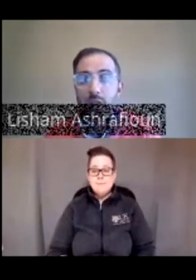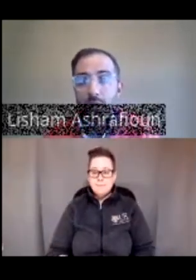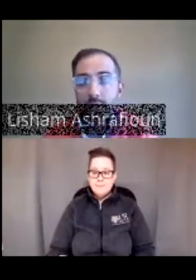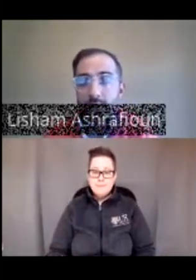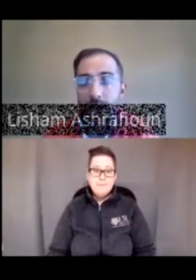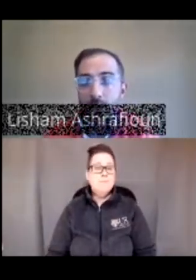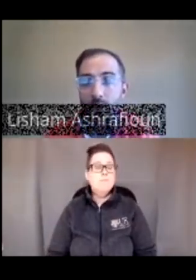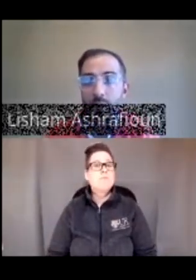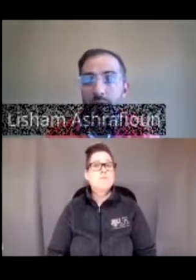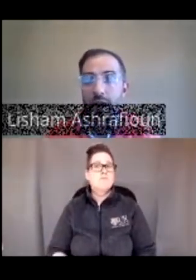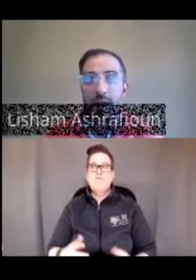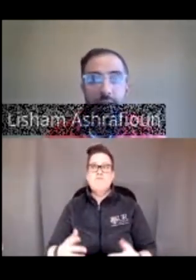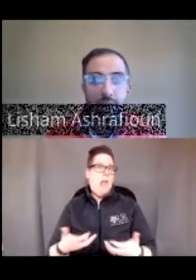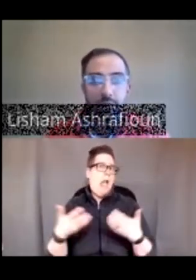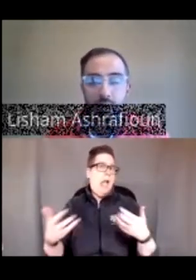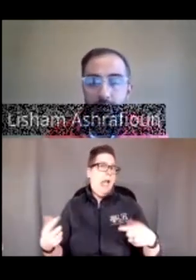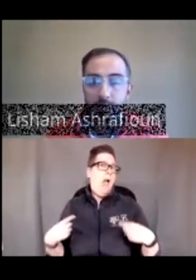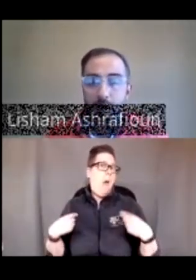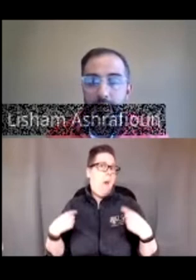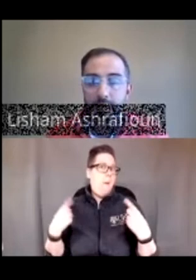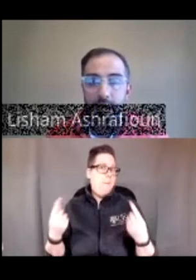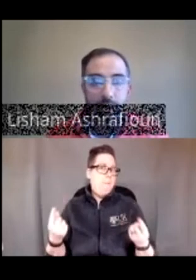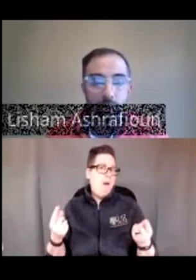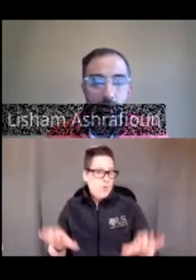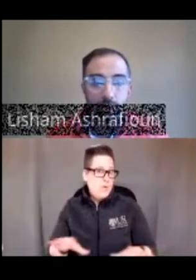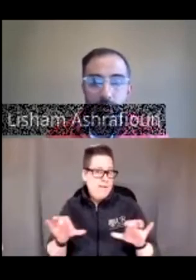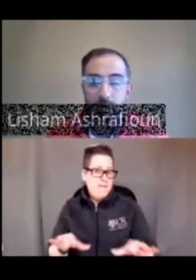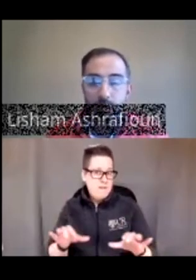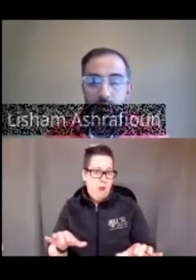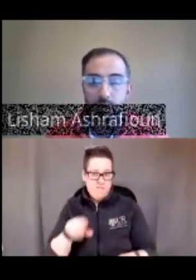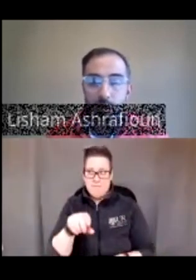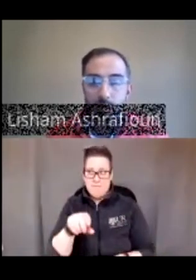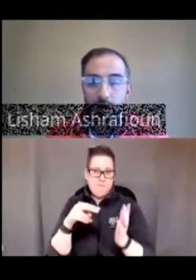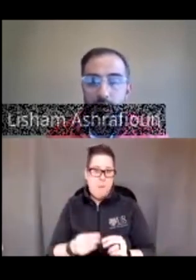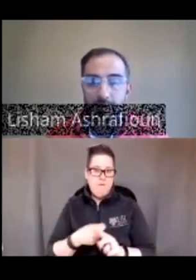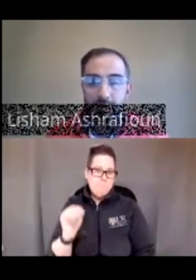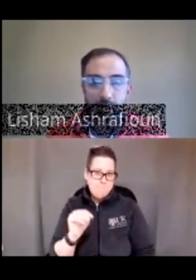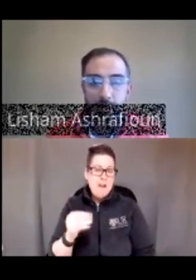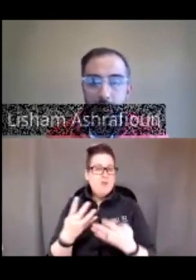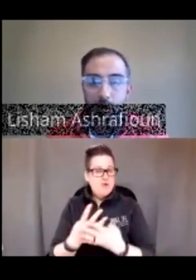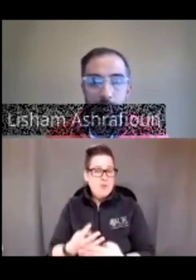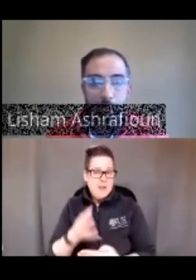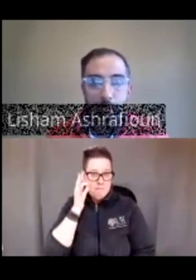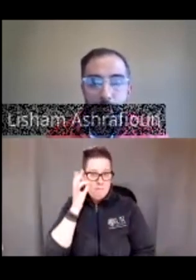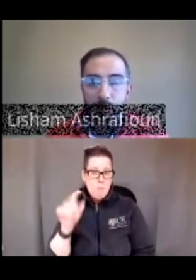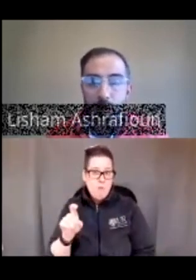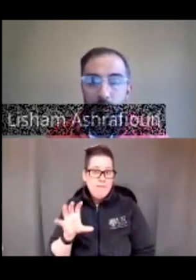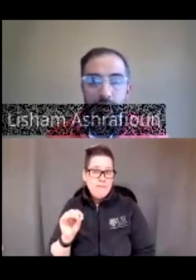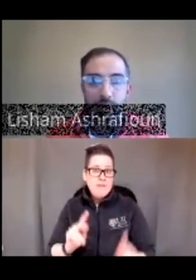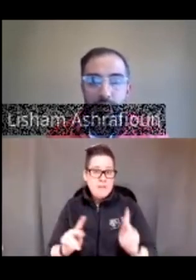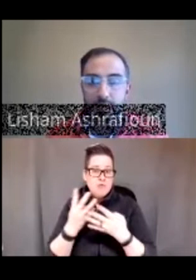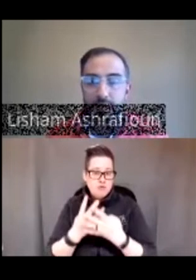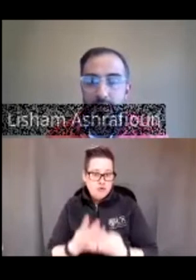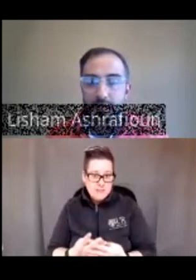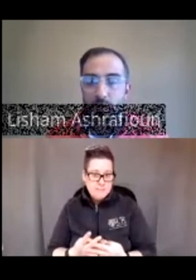So in terms of how far we've gotten as of Monday, we've screened almost 150 people. We